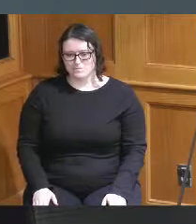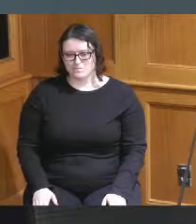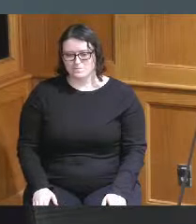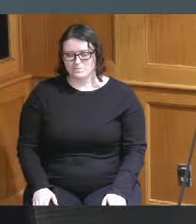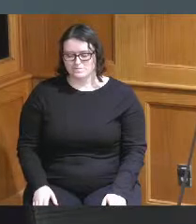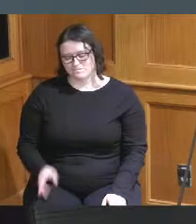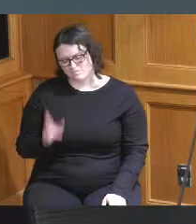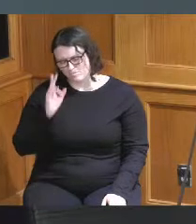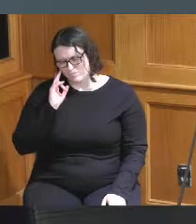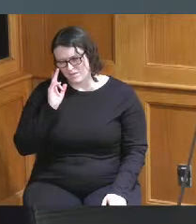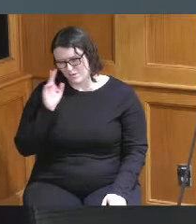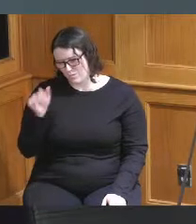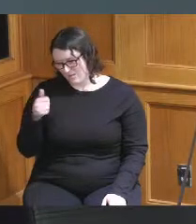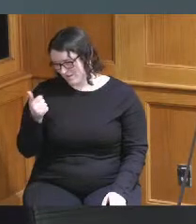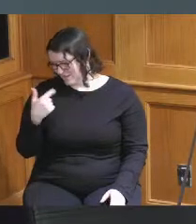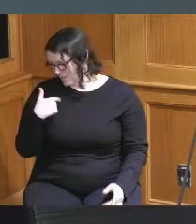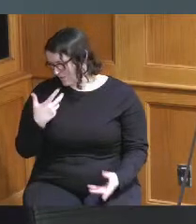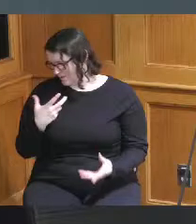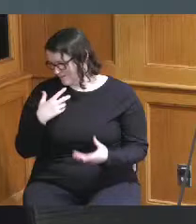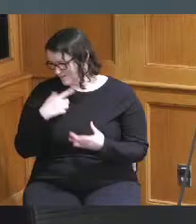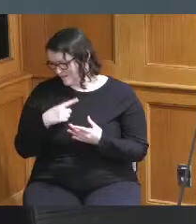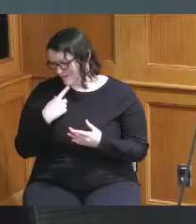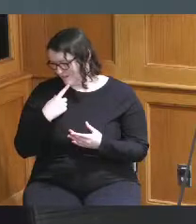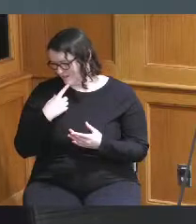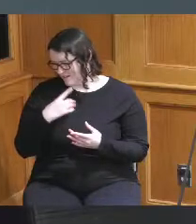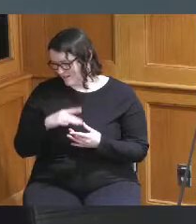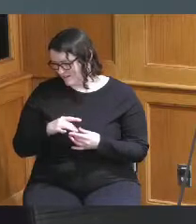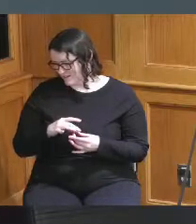Let me see what else I wanted to say.